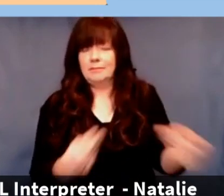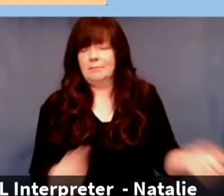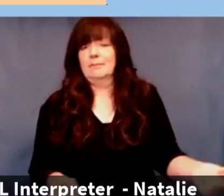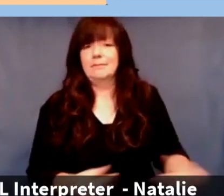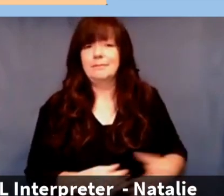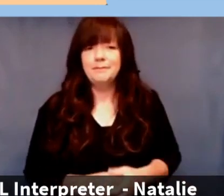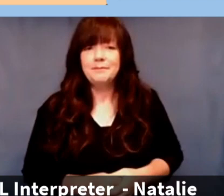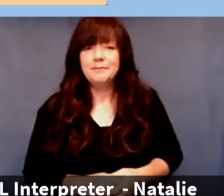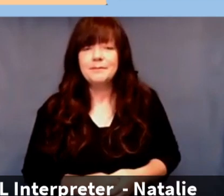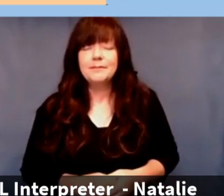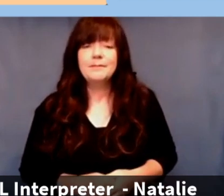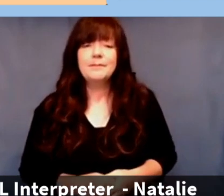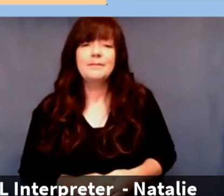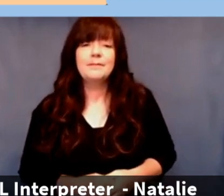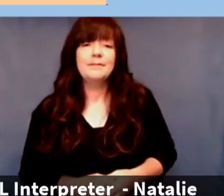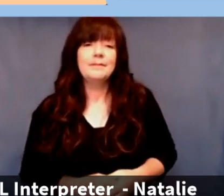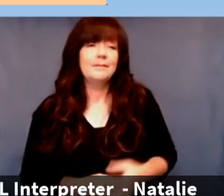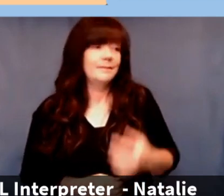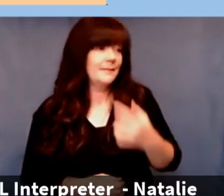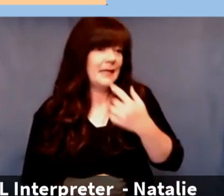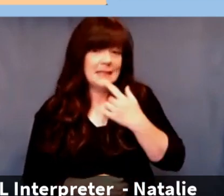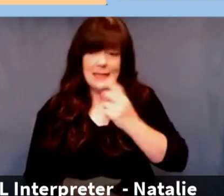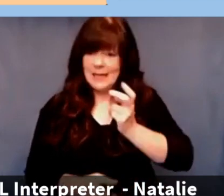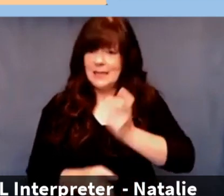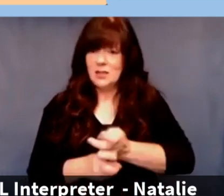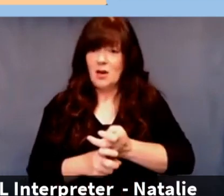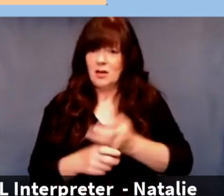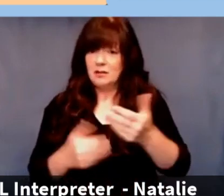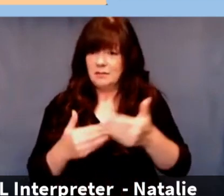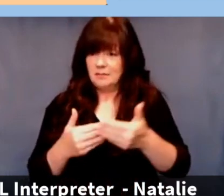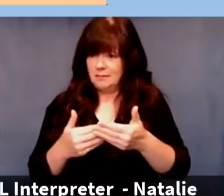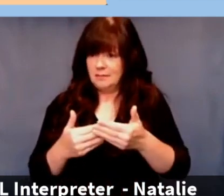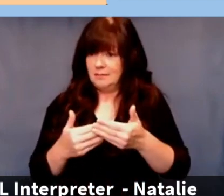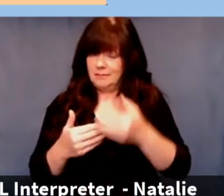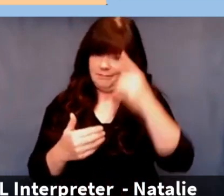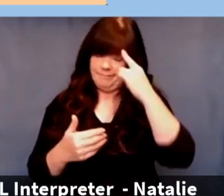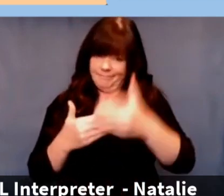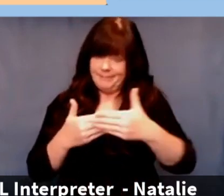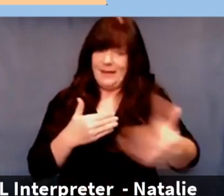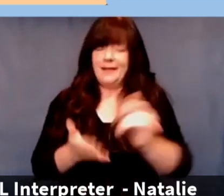I say that it's hard to get past, you know?